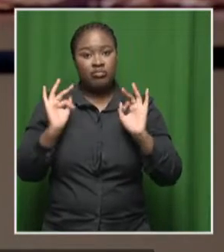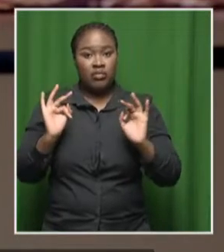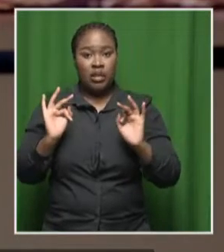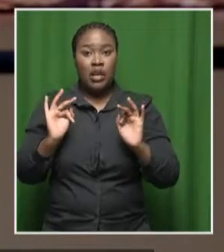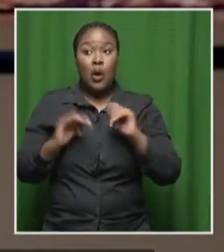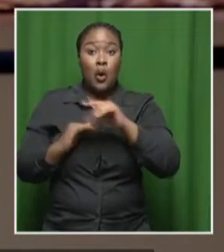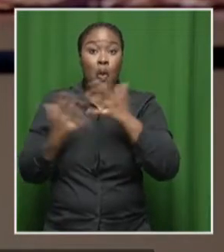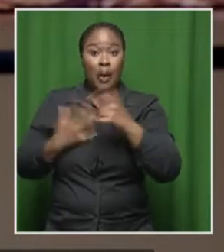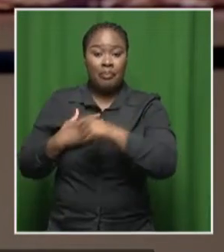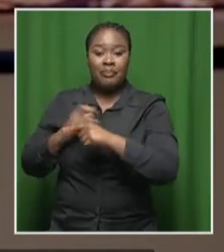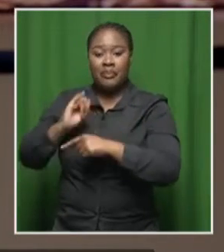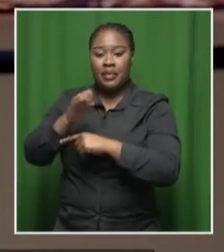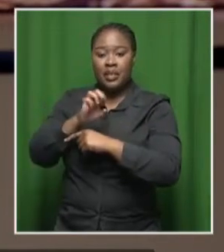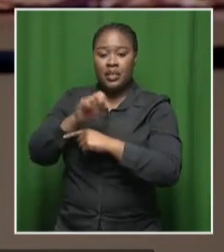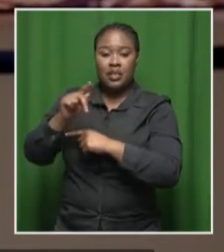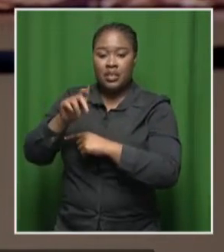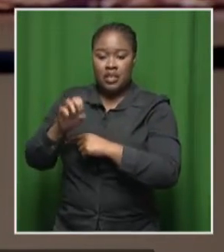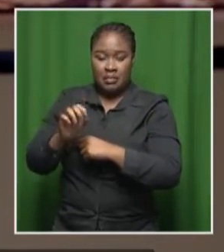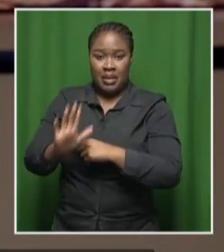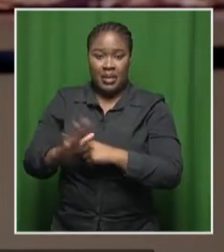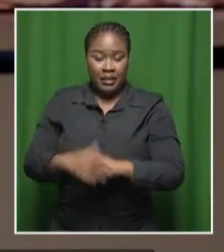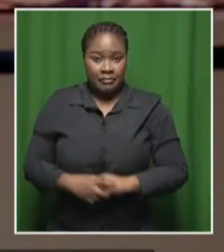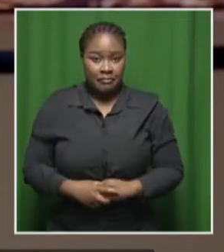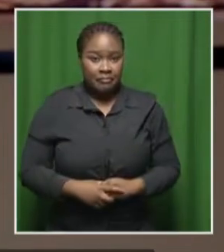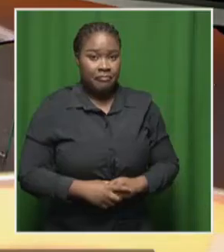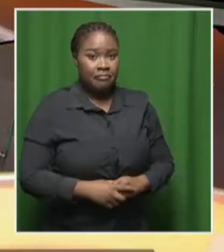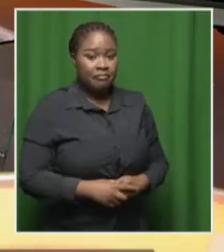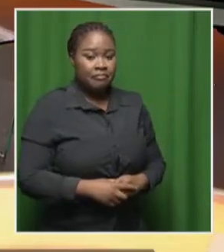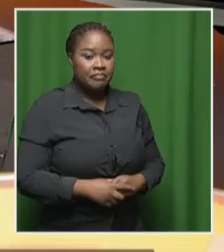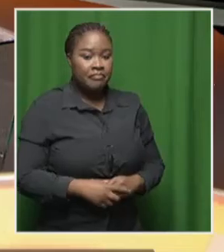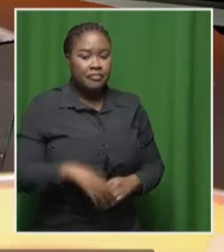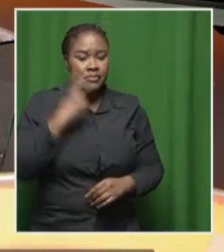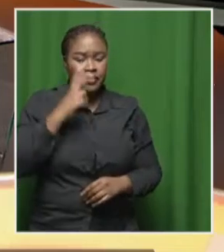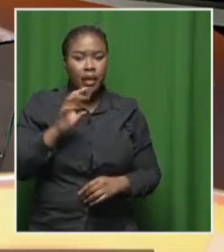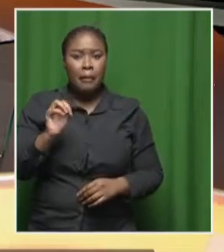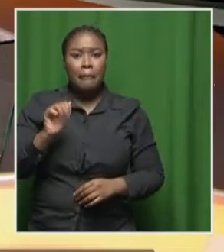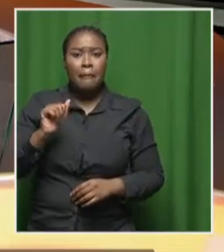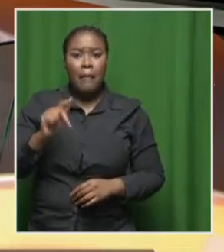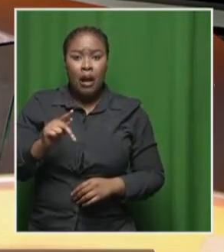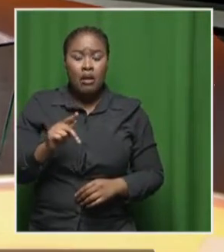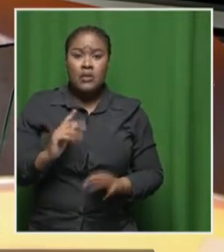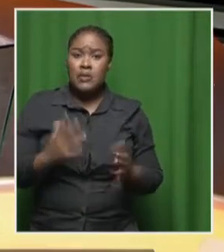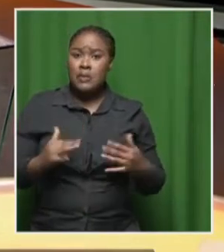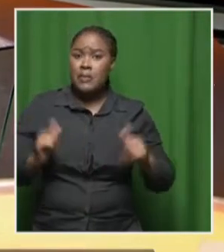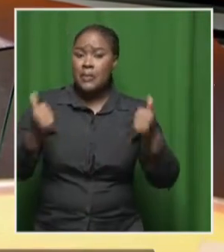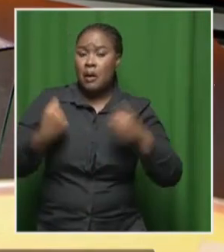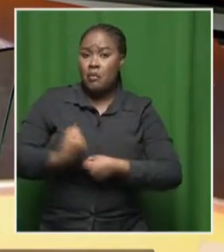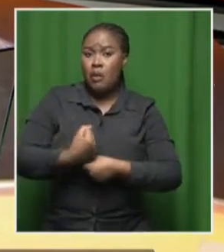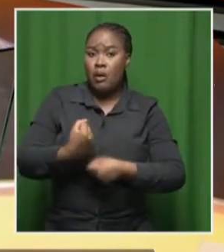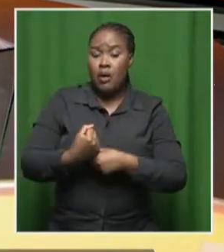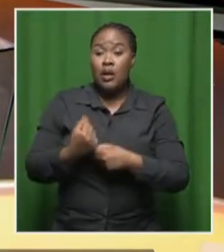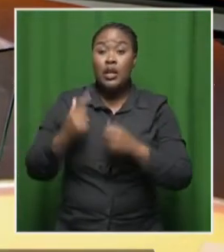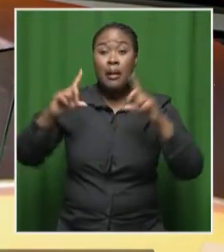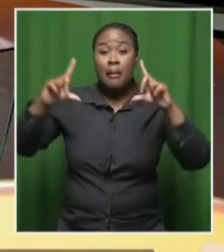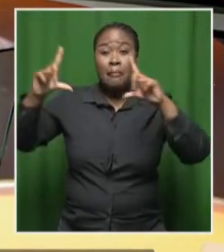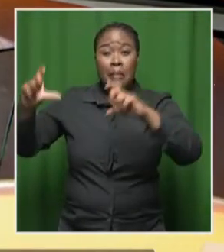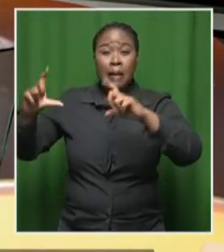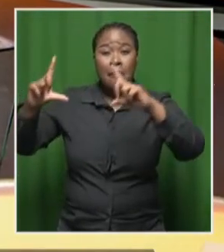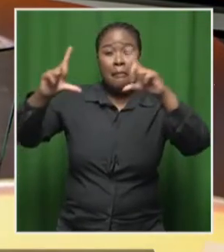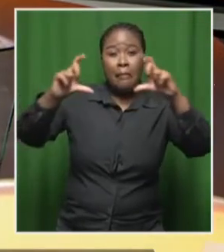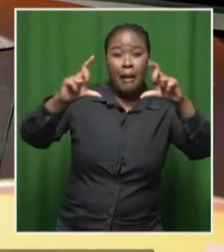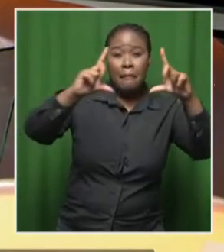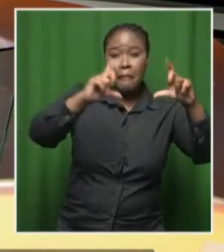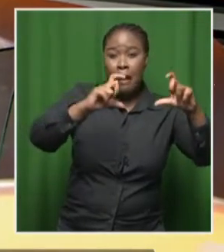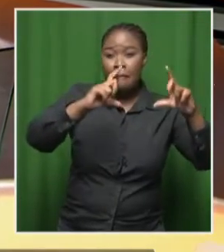Jeppe, in the inner city. Yeah. And I see Mark Lewis did an incredible job by capturing some of the images that complement